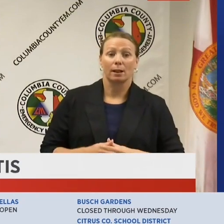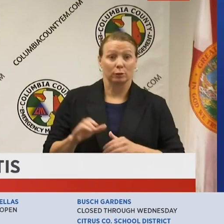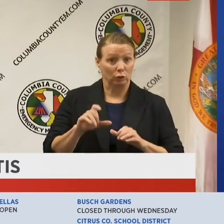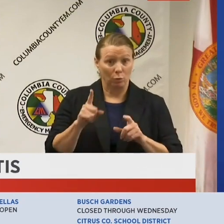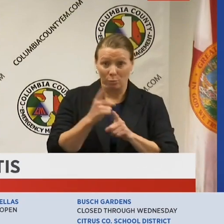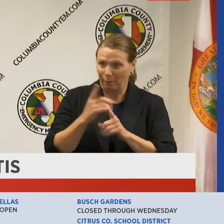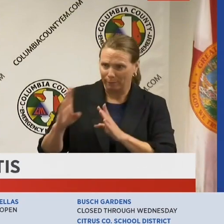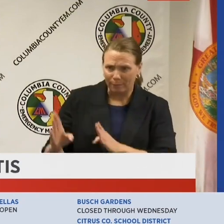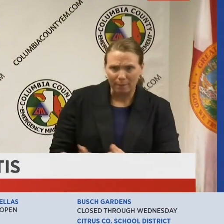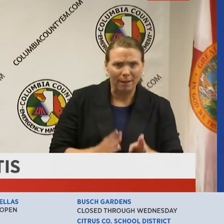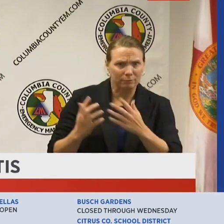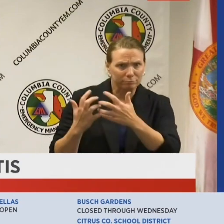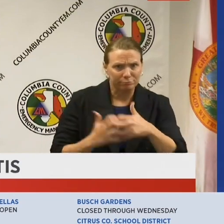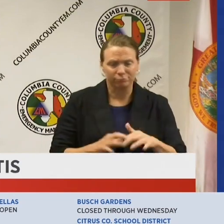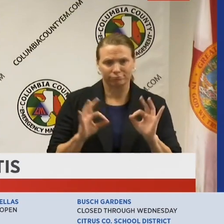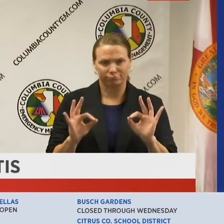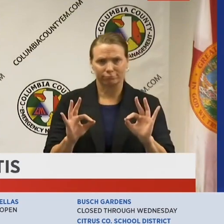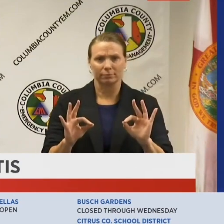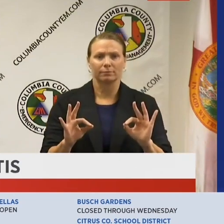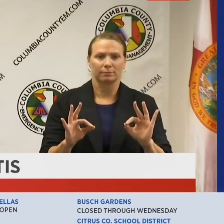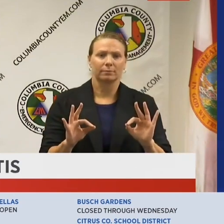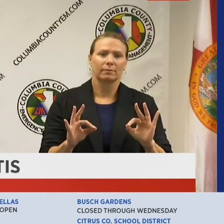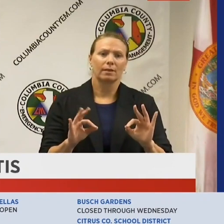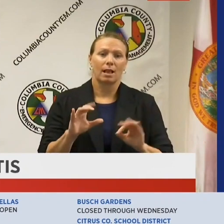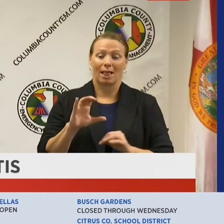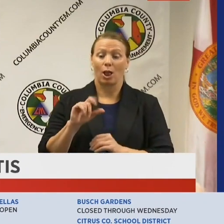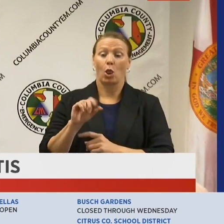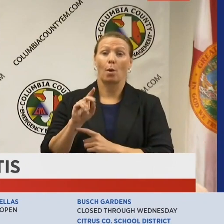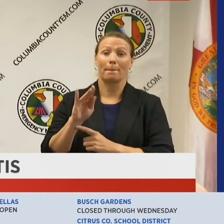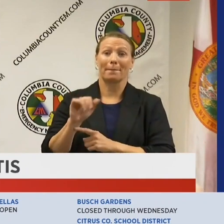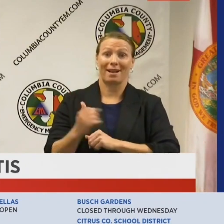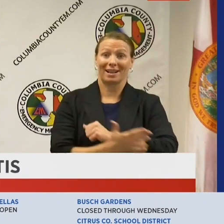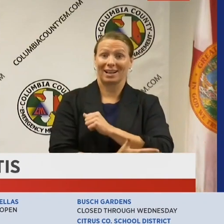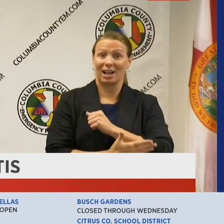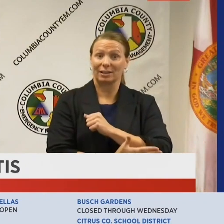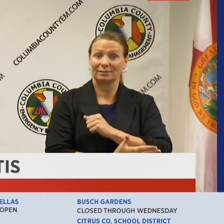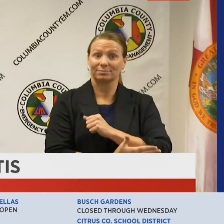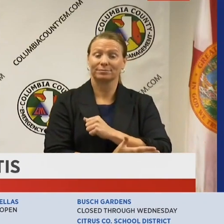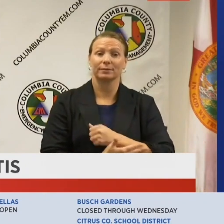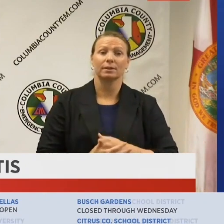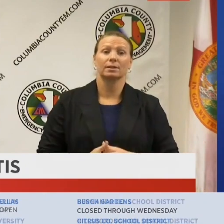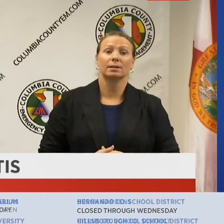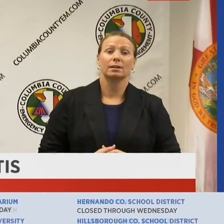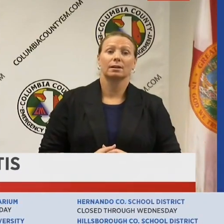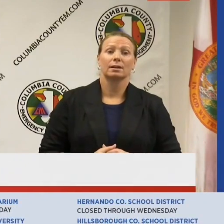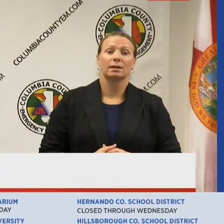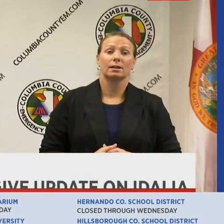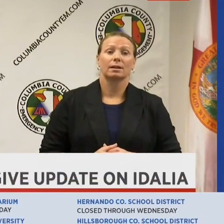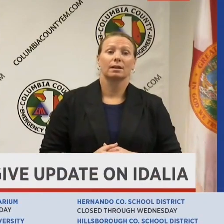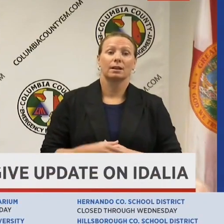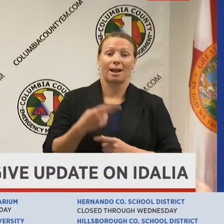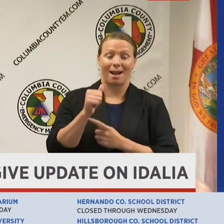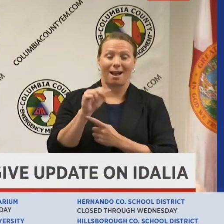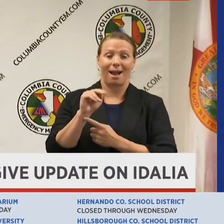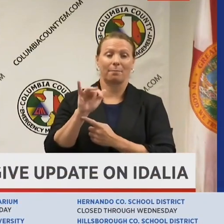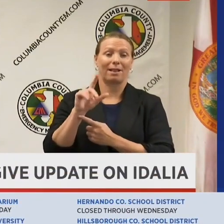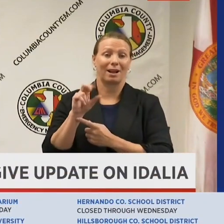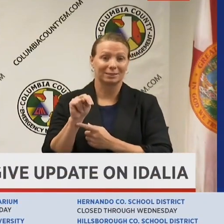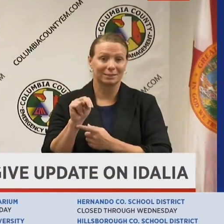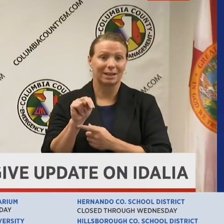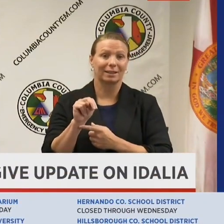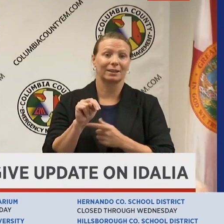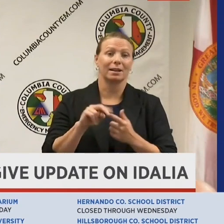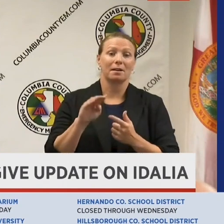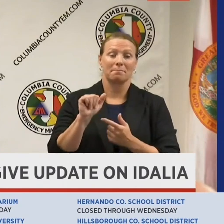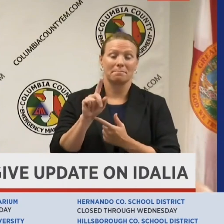we're talking about counties like Columbia. We're talking about counties like Hamilton, Madison. All those